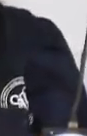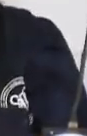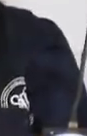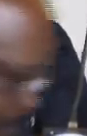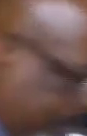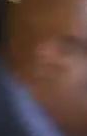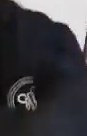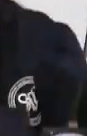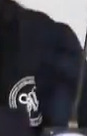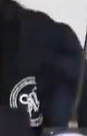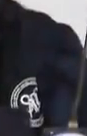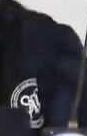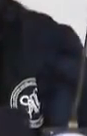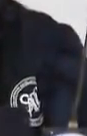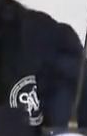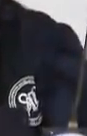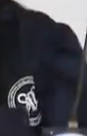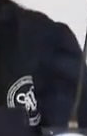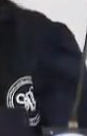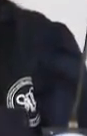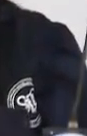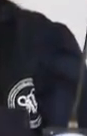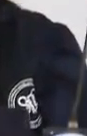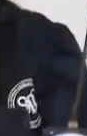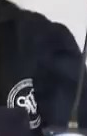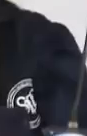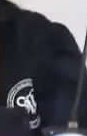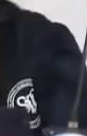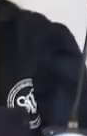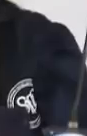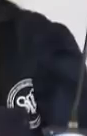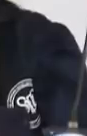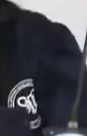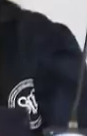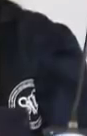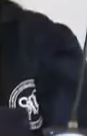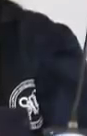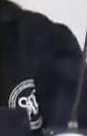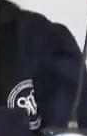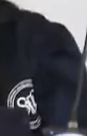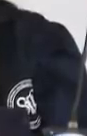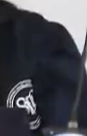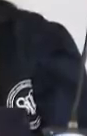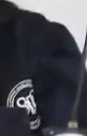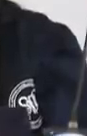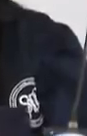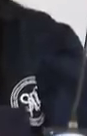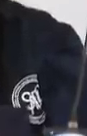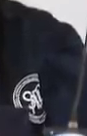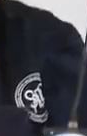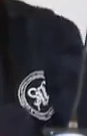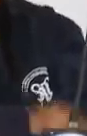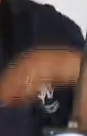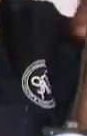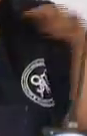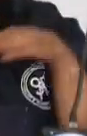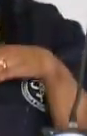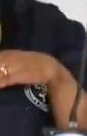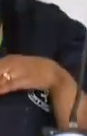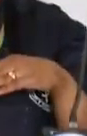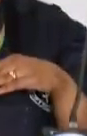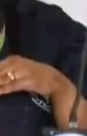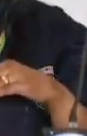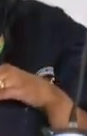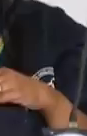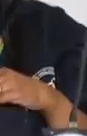you mean, it will again depend upon the electoral procedures and the electoral law, how to determine that a ballot is